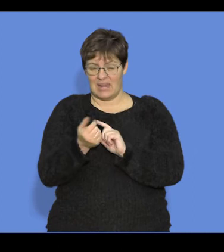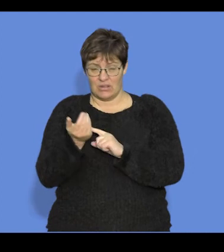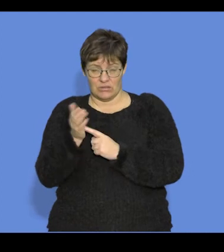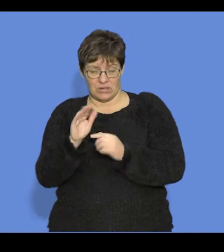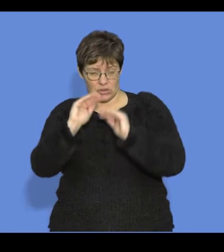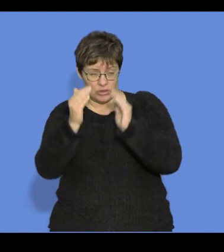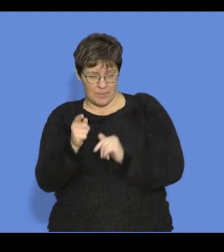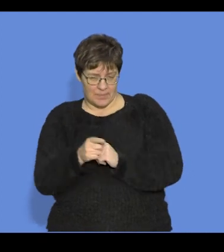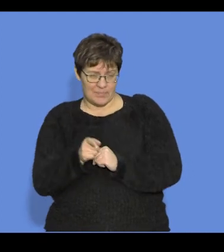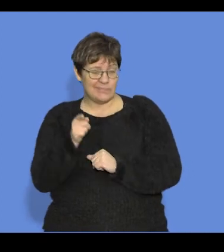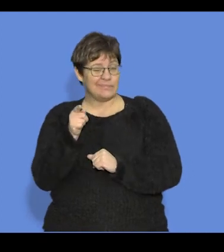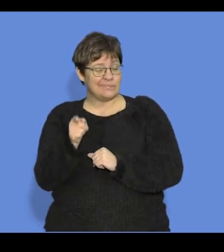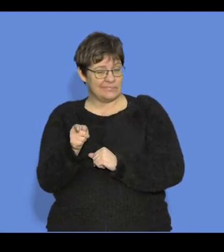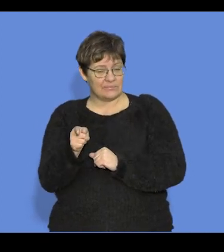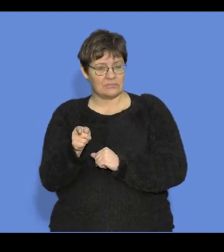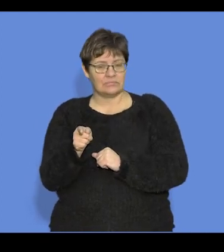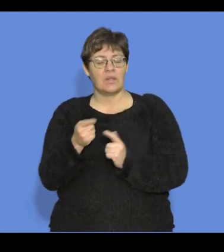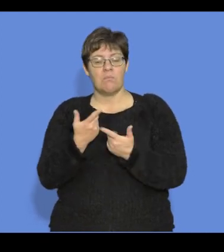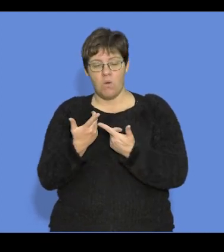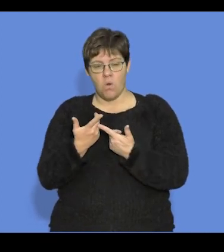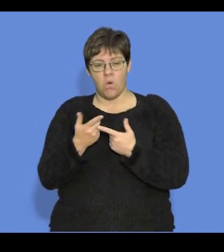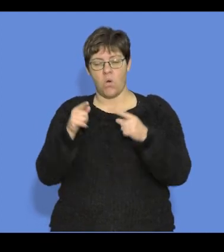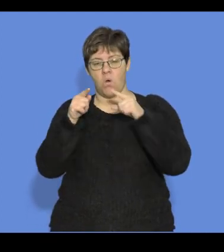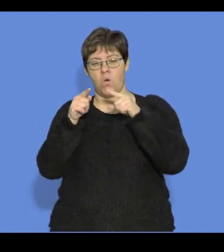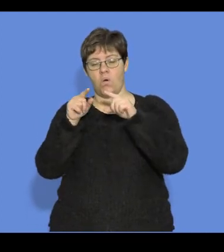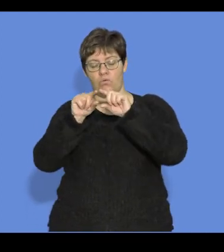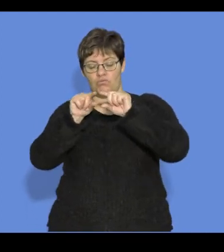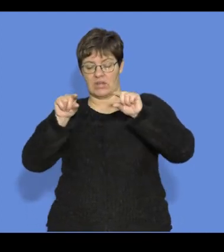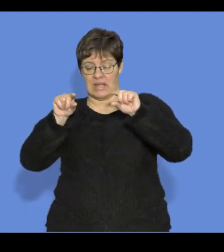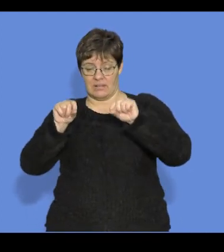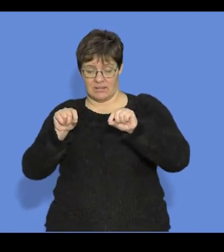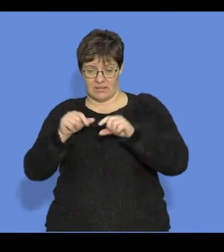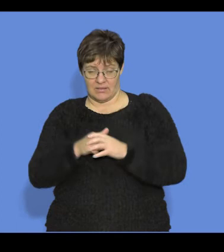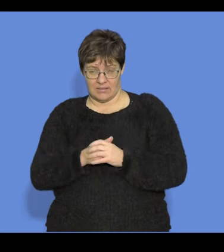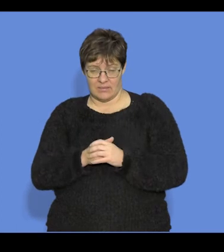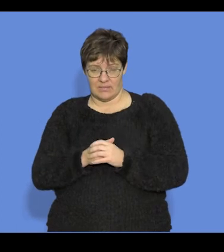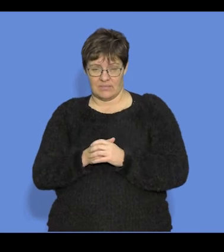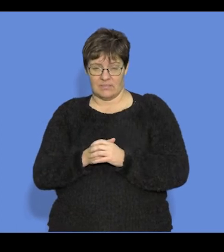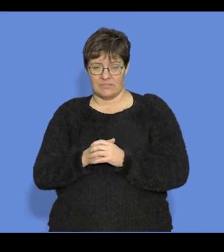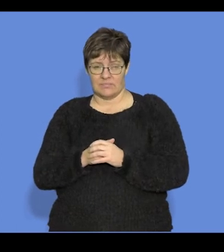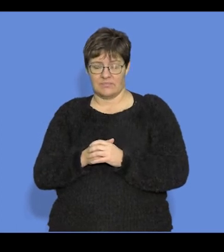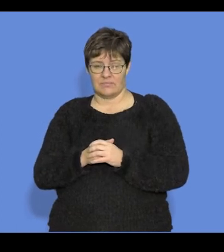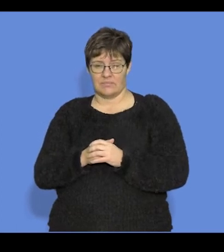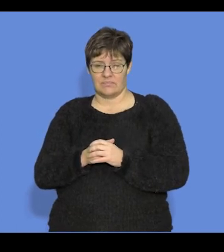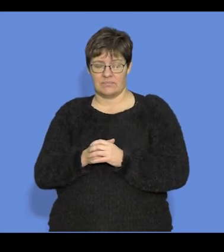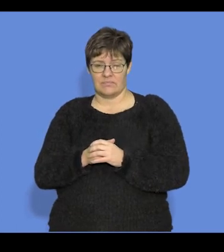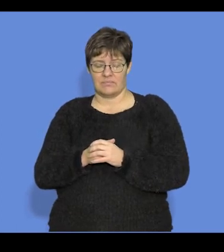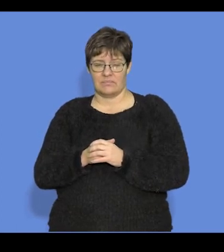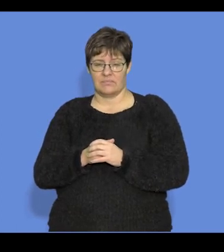very often rectangular. what's different about